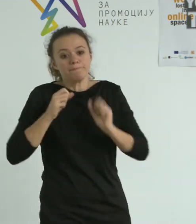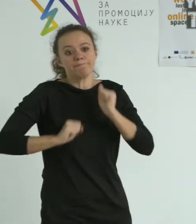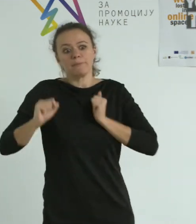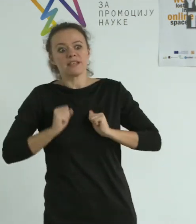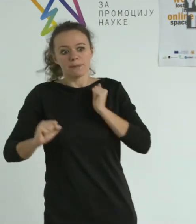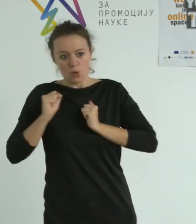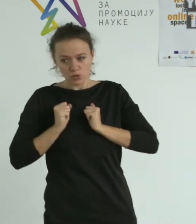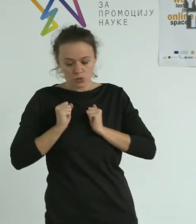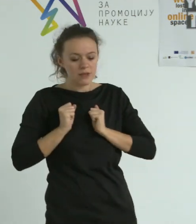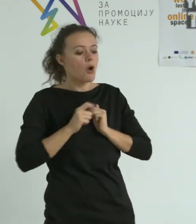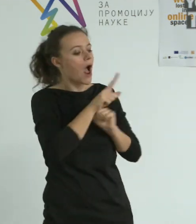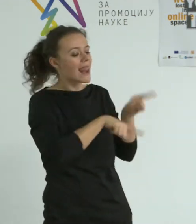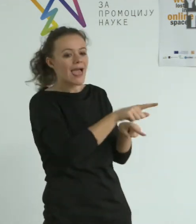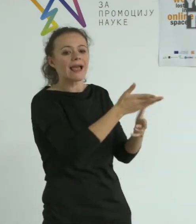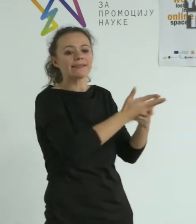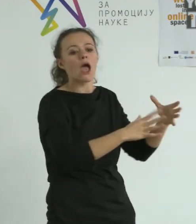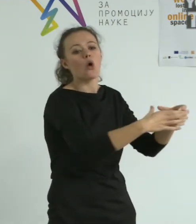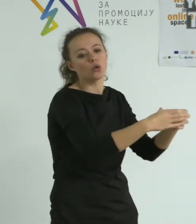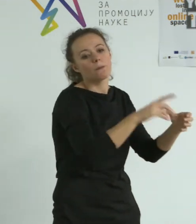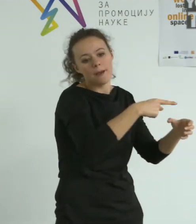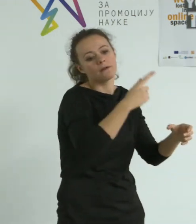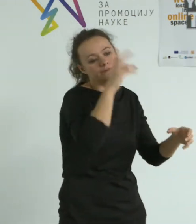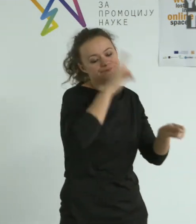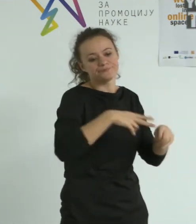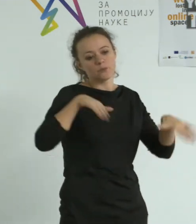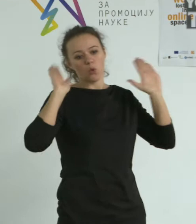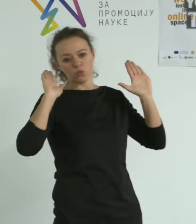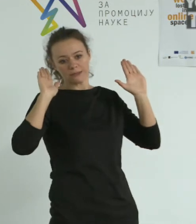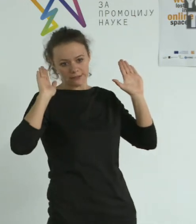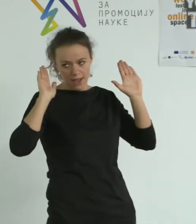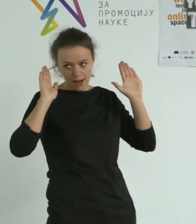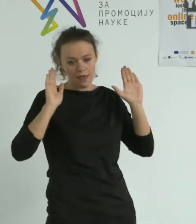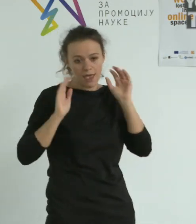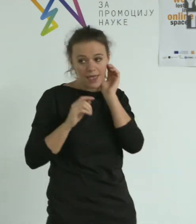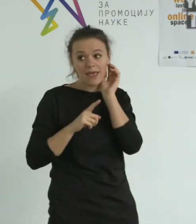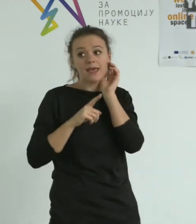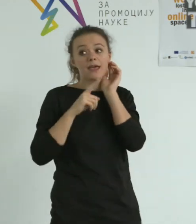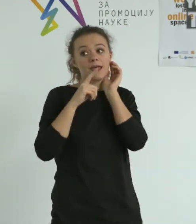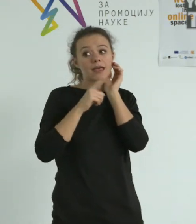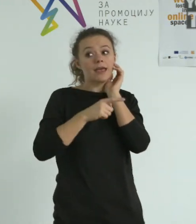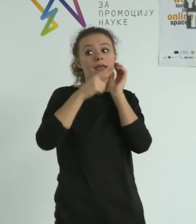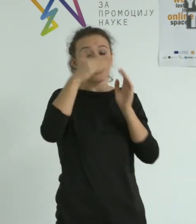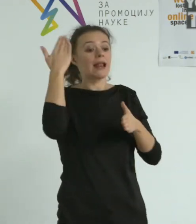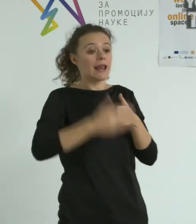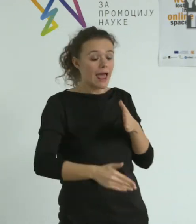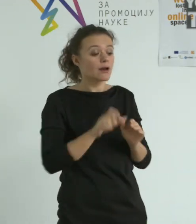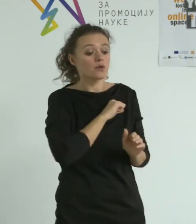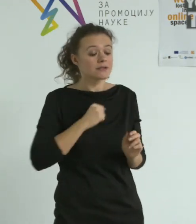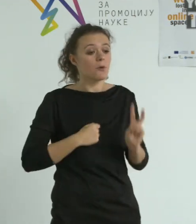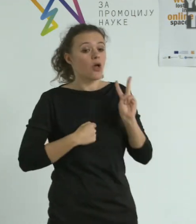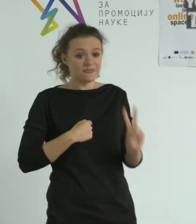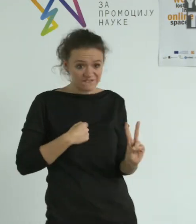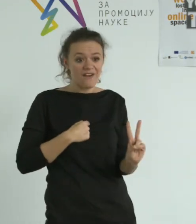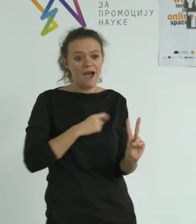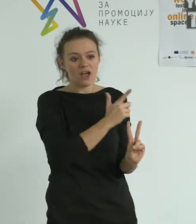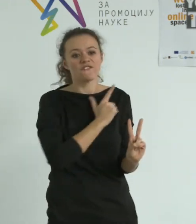our group decided to drop out, and finally it turned out that only 2 of us finished